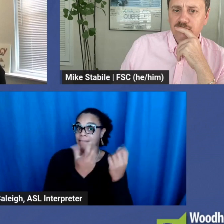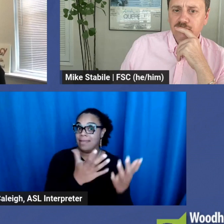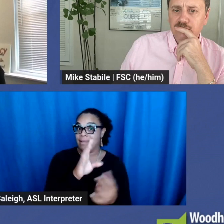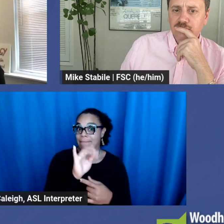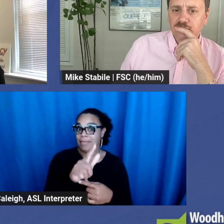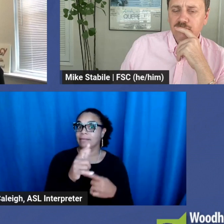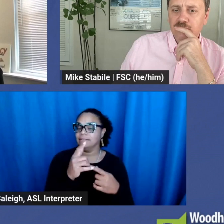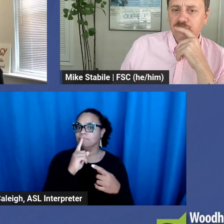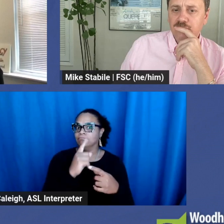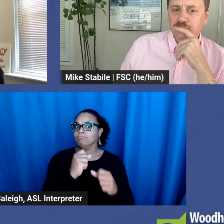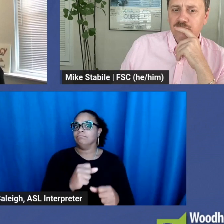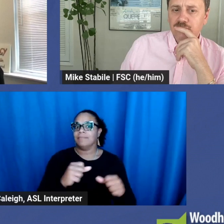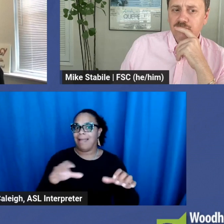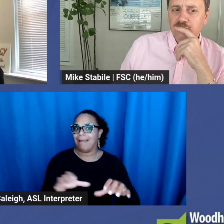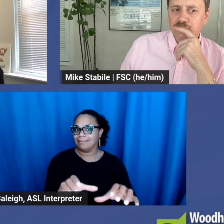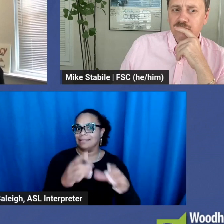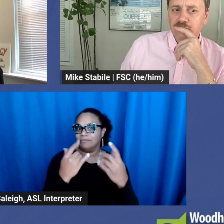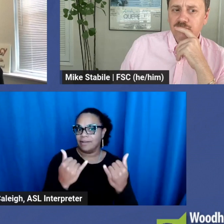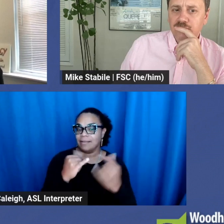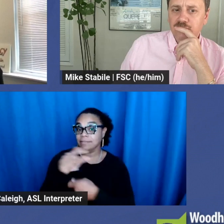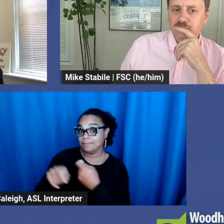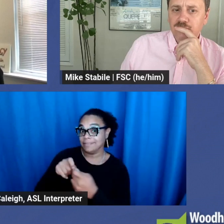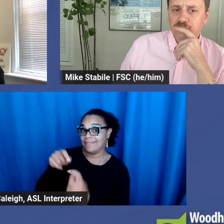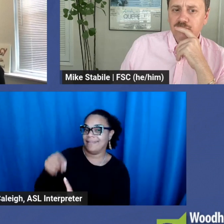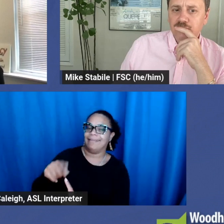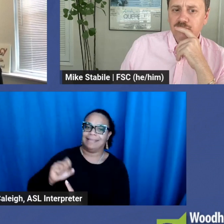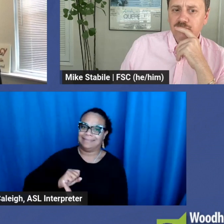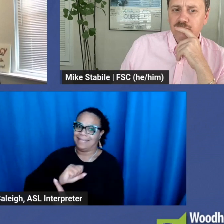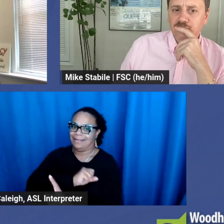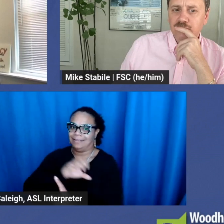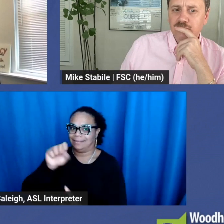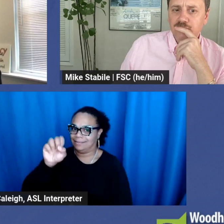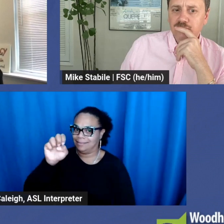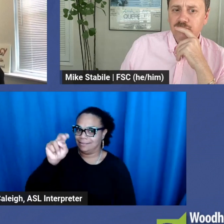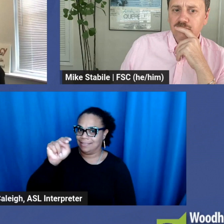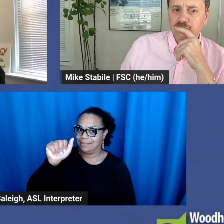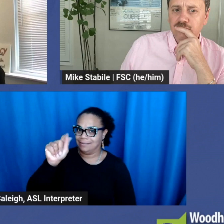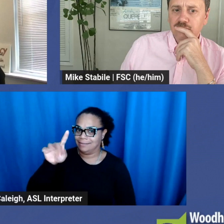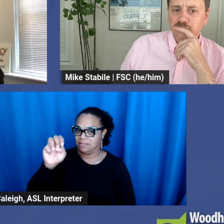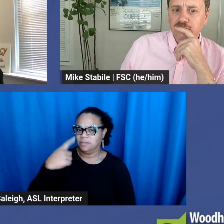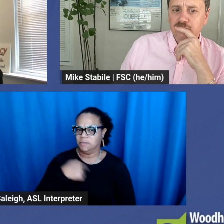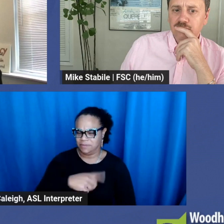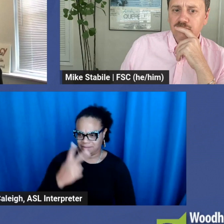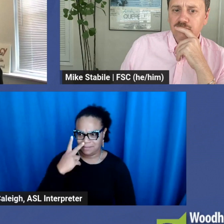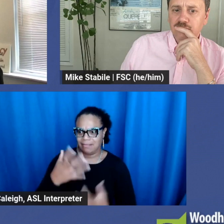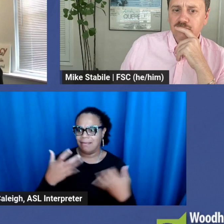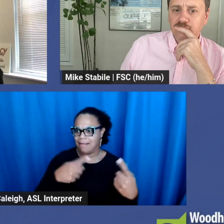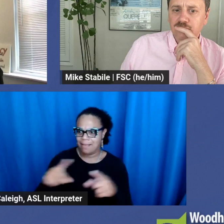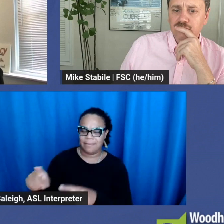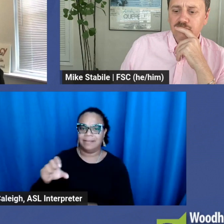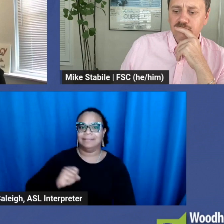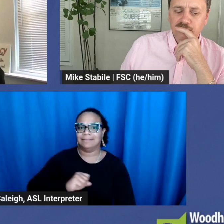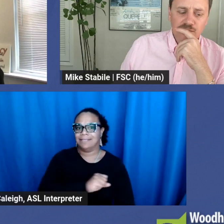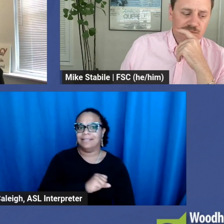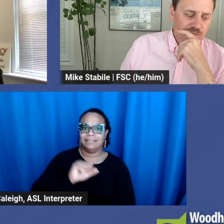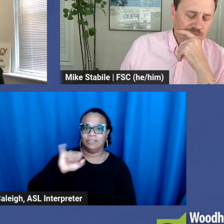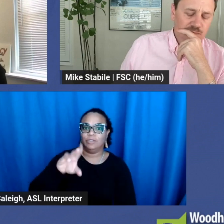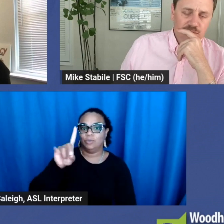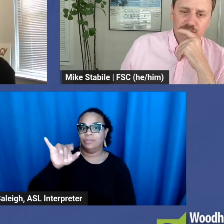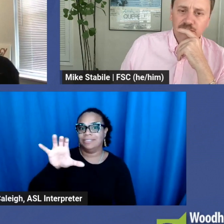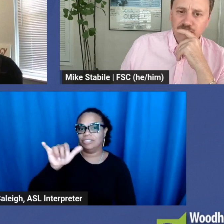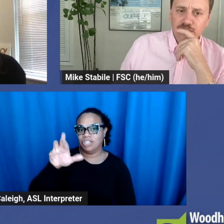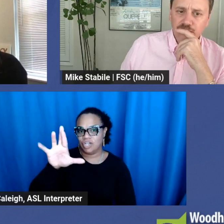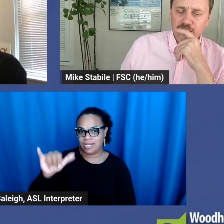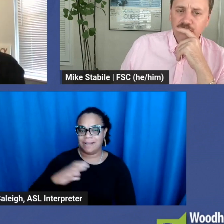active, particularly in the Senate. We're seeing a lot of activity in the Senate Judiciary Committee and also some starting very soon in the Senate